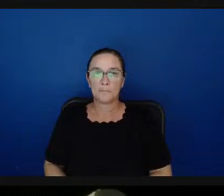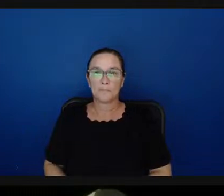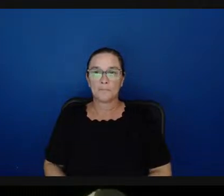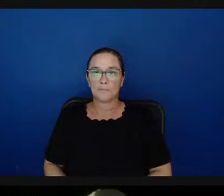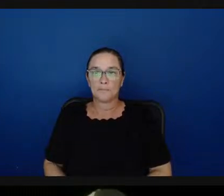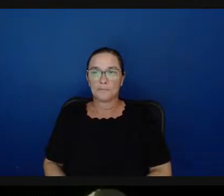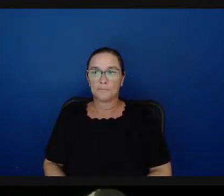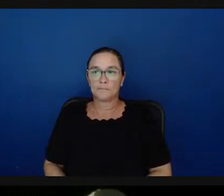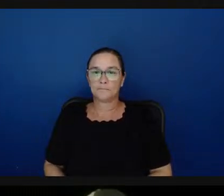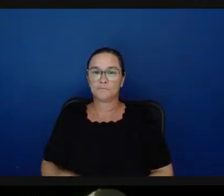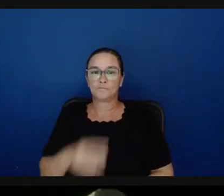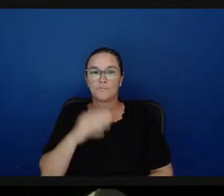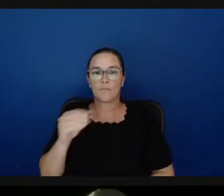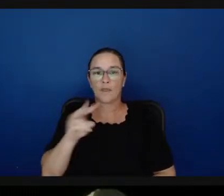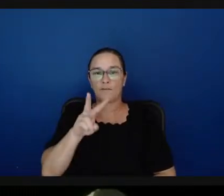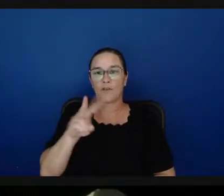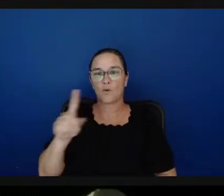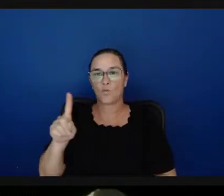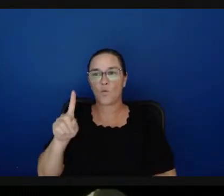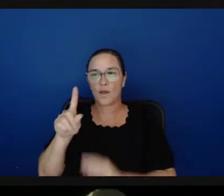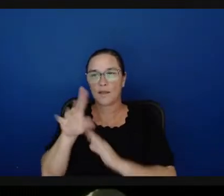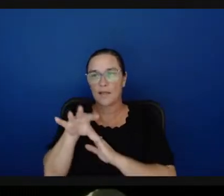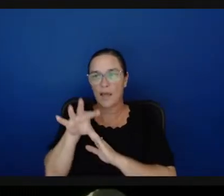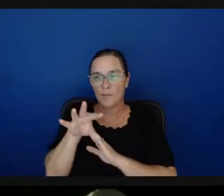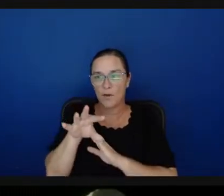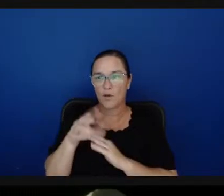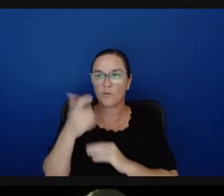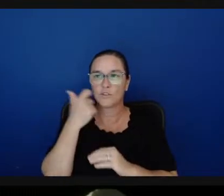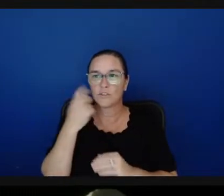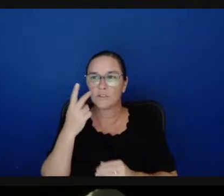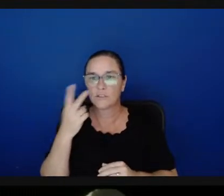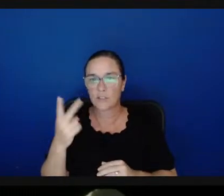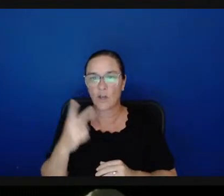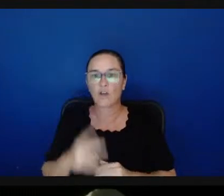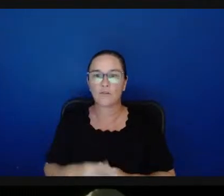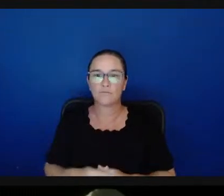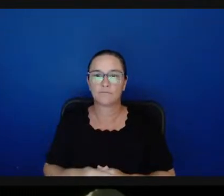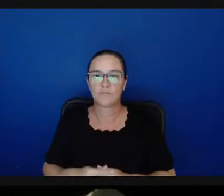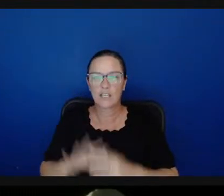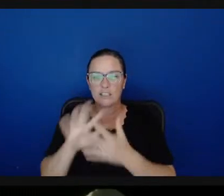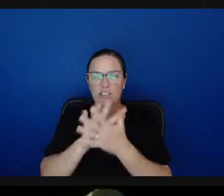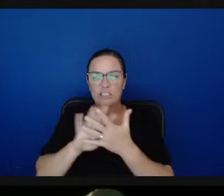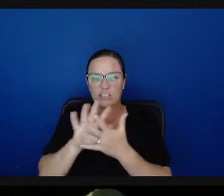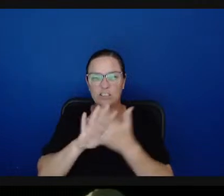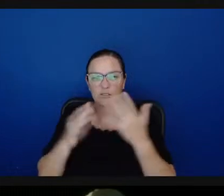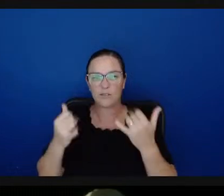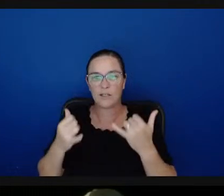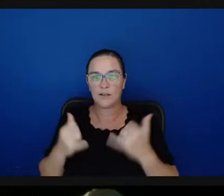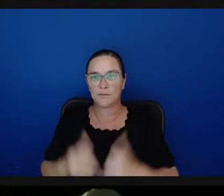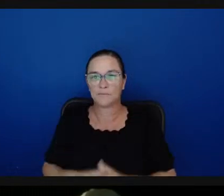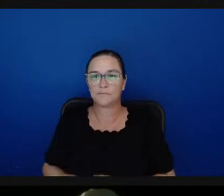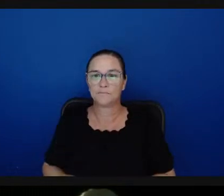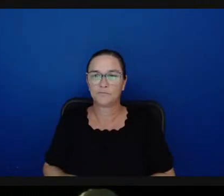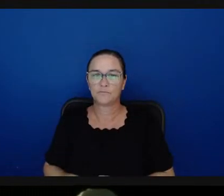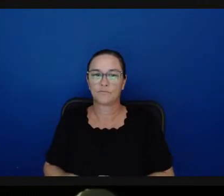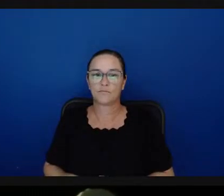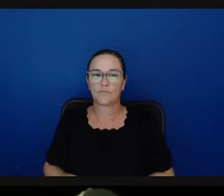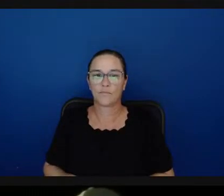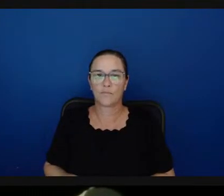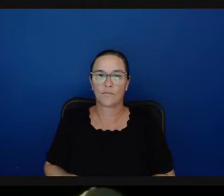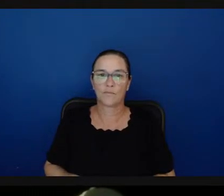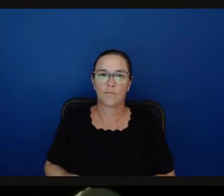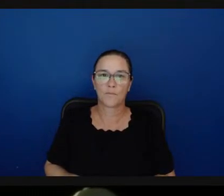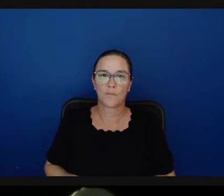And the V1 camera from the live stream itself, we just saw, it's pretty vogged out right there. The B1 further